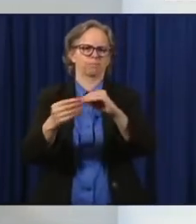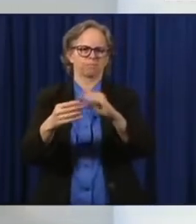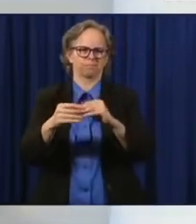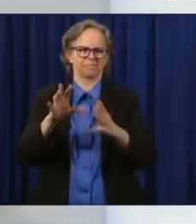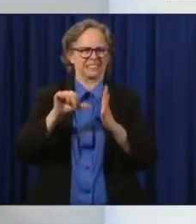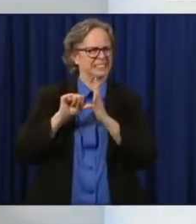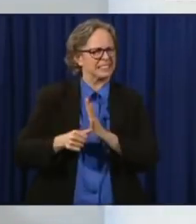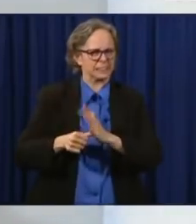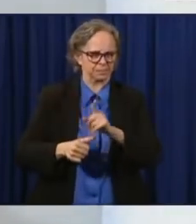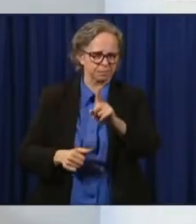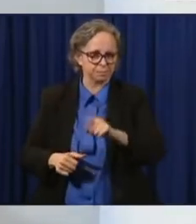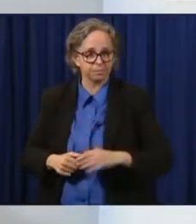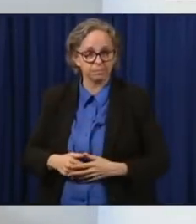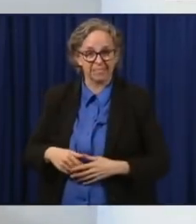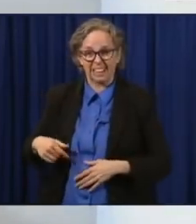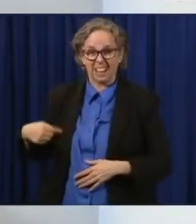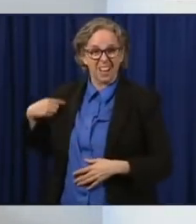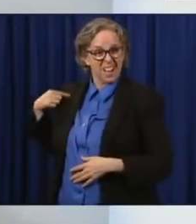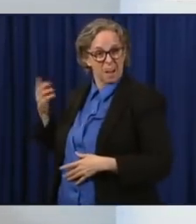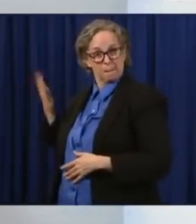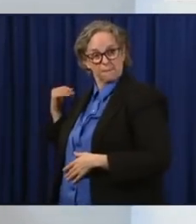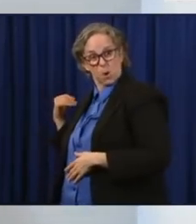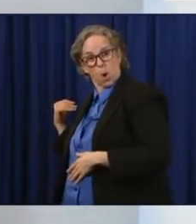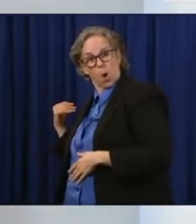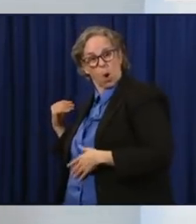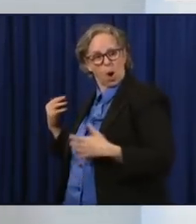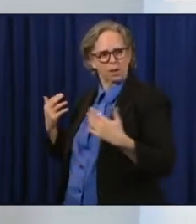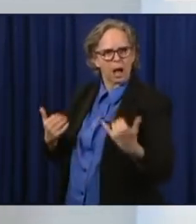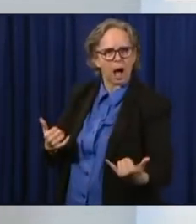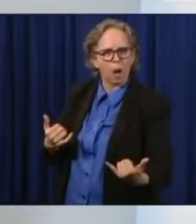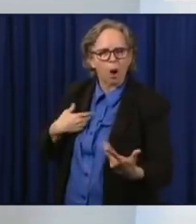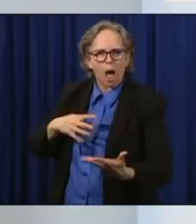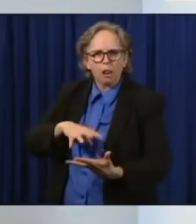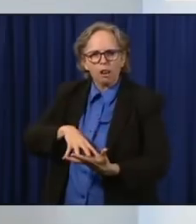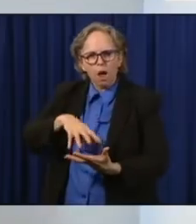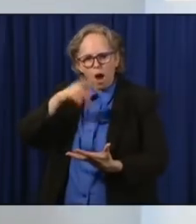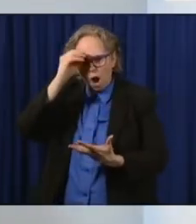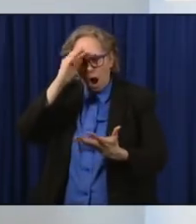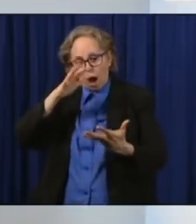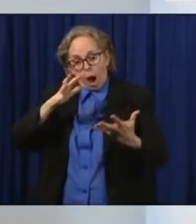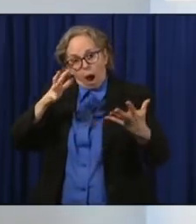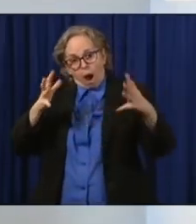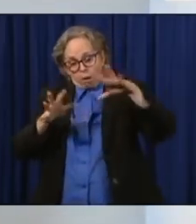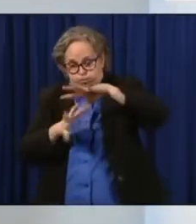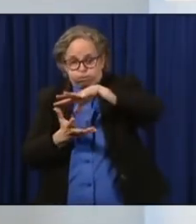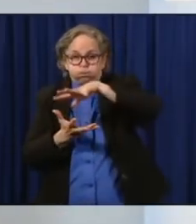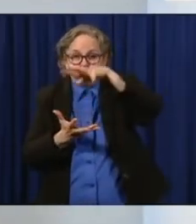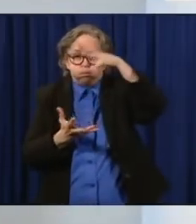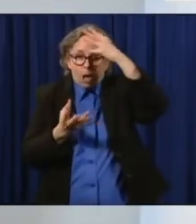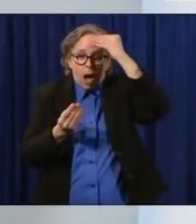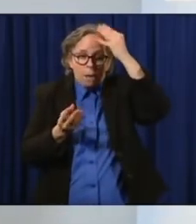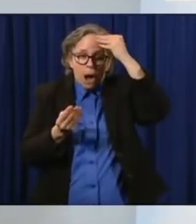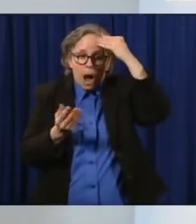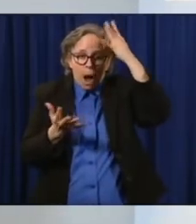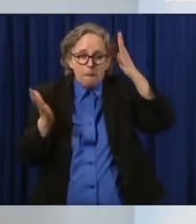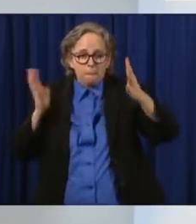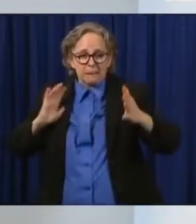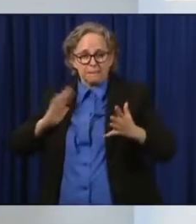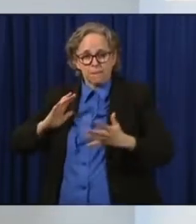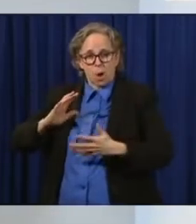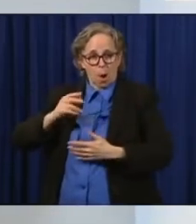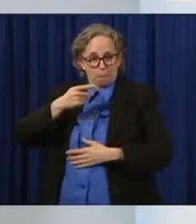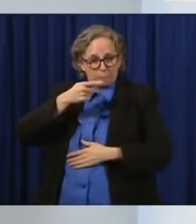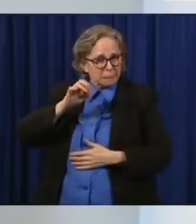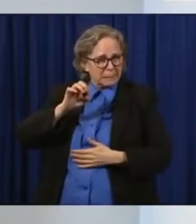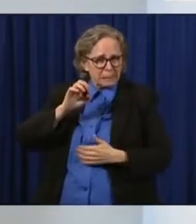lot from the very beginning. When this all hit, we didn't have access to PPE or masks or an